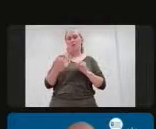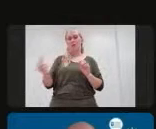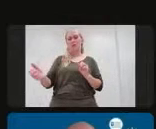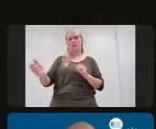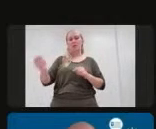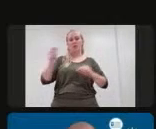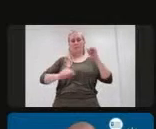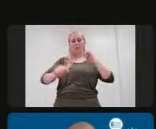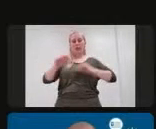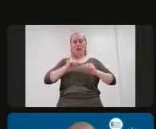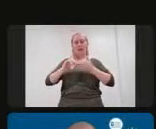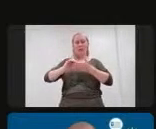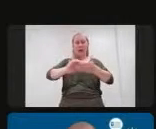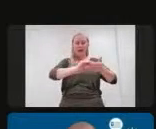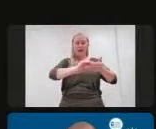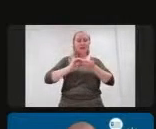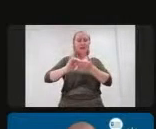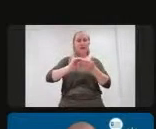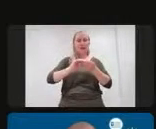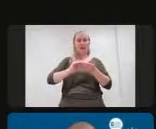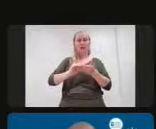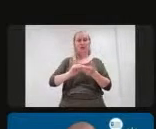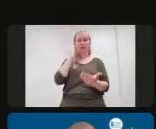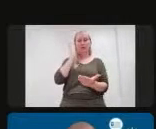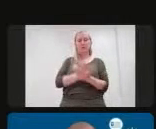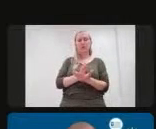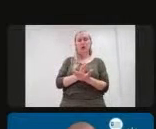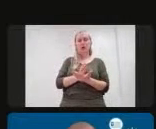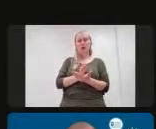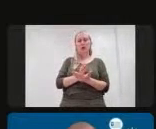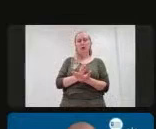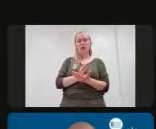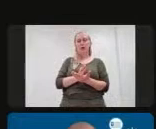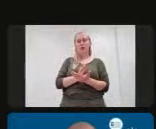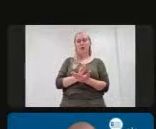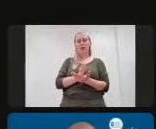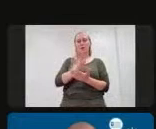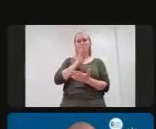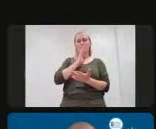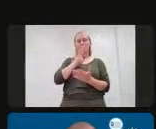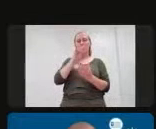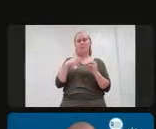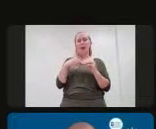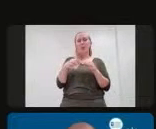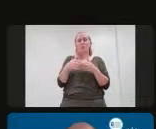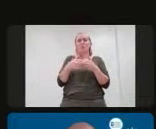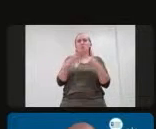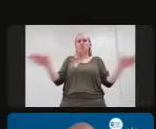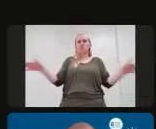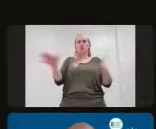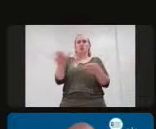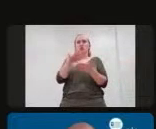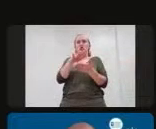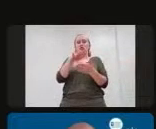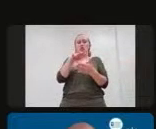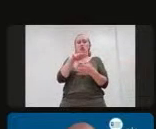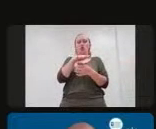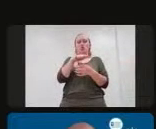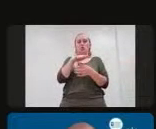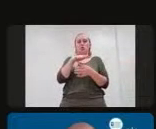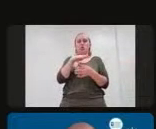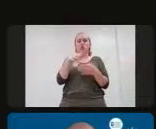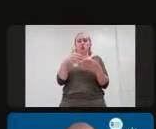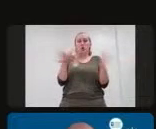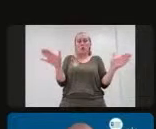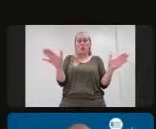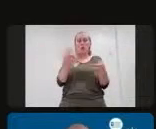to collectively that we stop making really overly broad generalizing comments